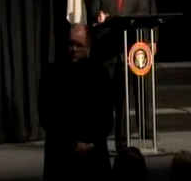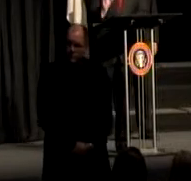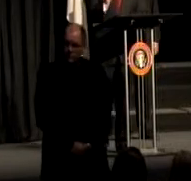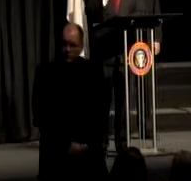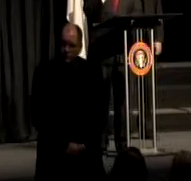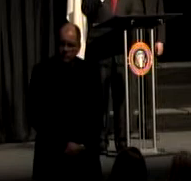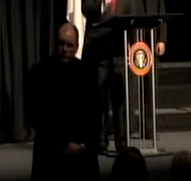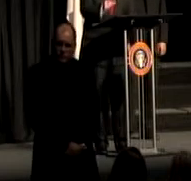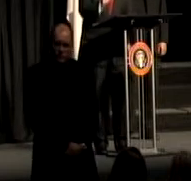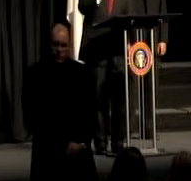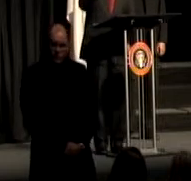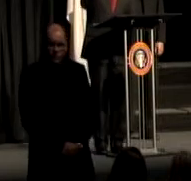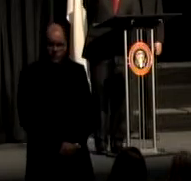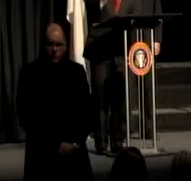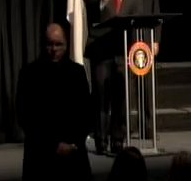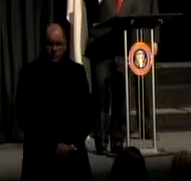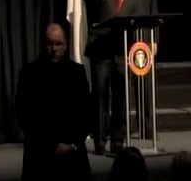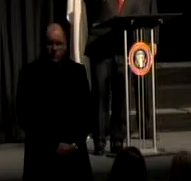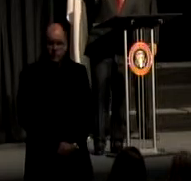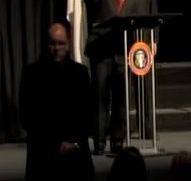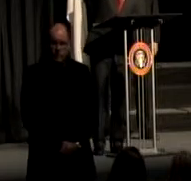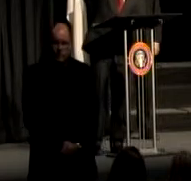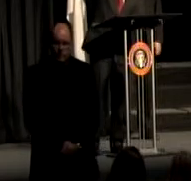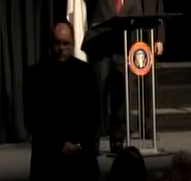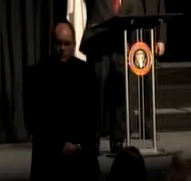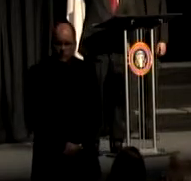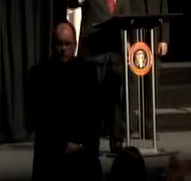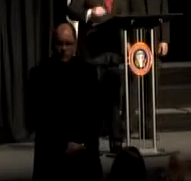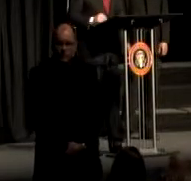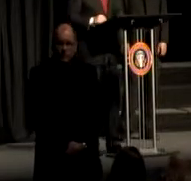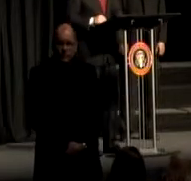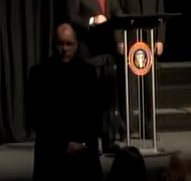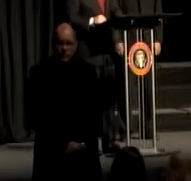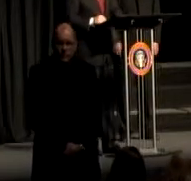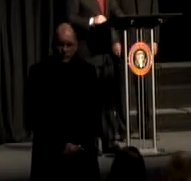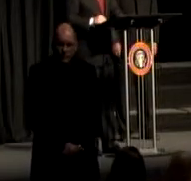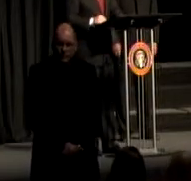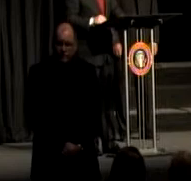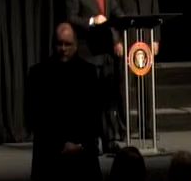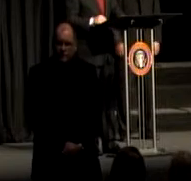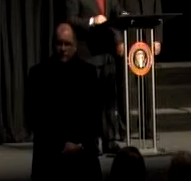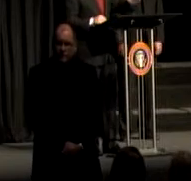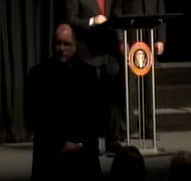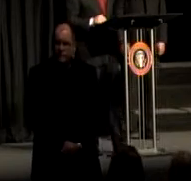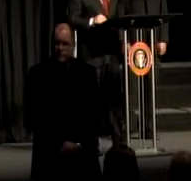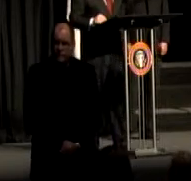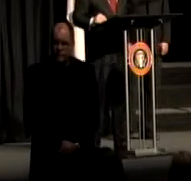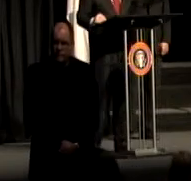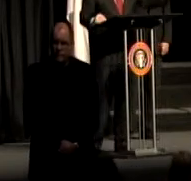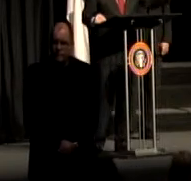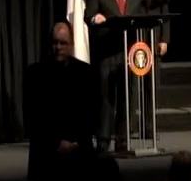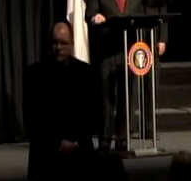in order to reach the goals and the vision that this church has laid out what happens